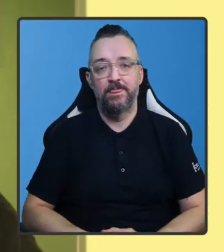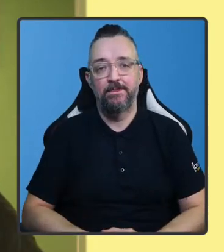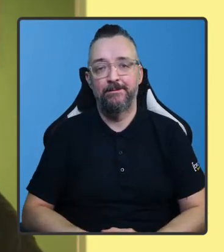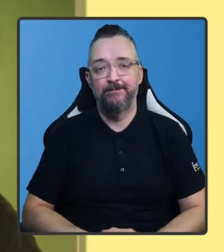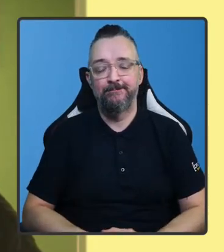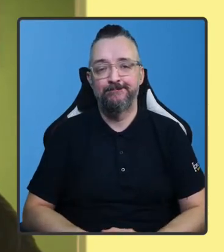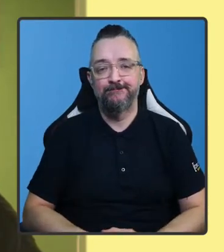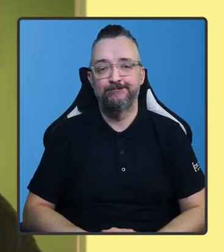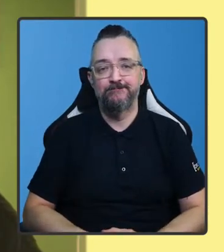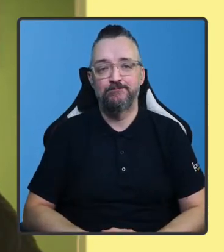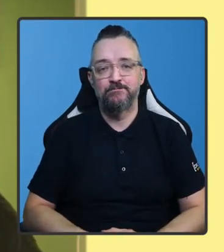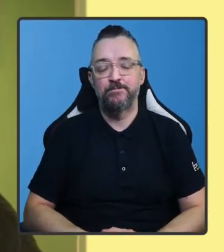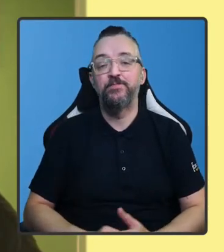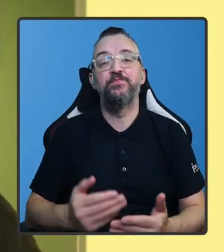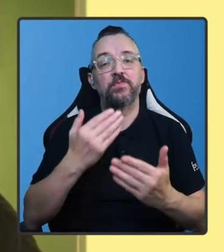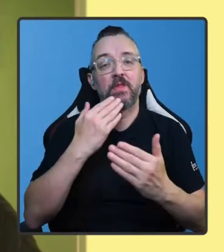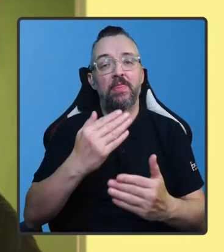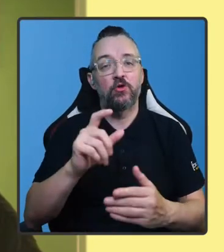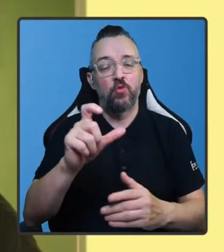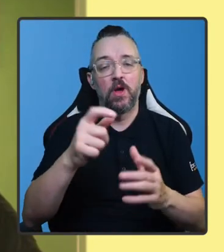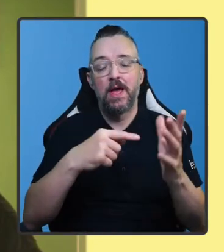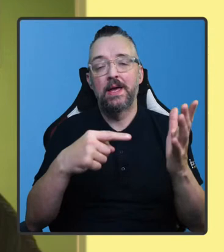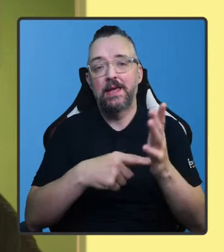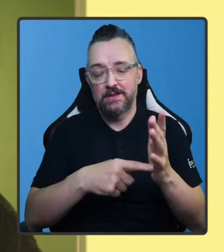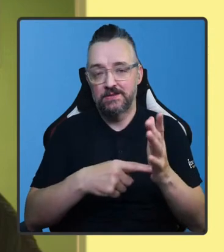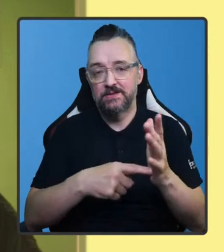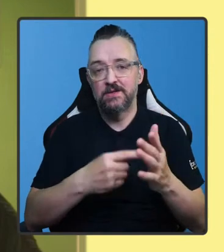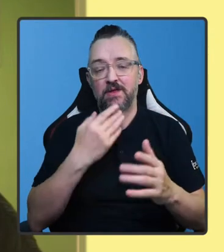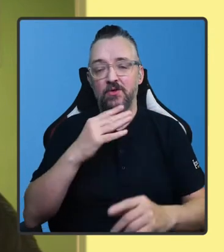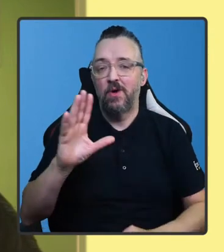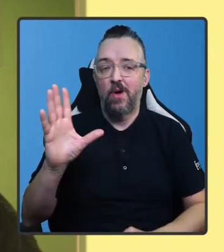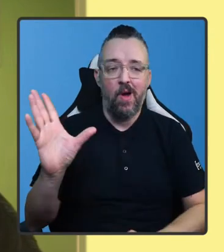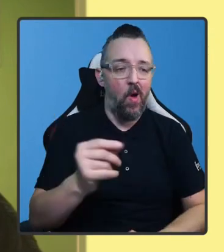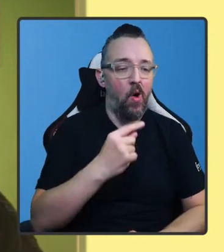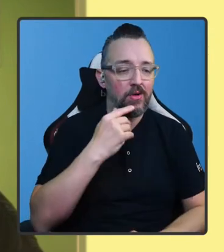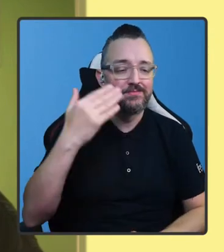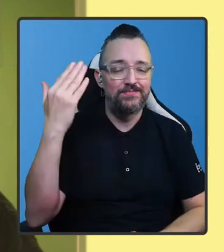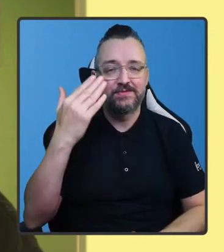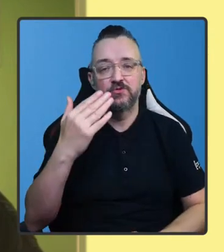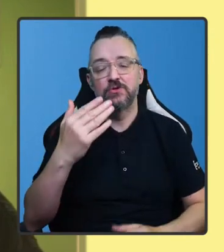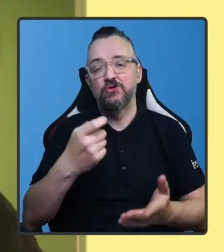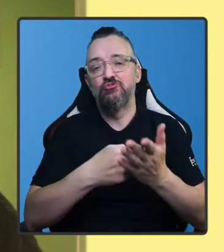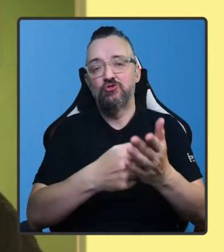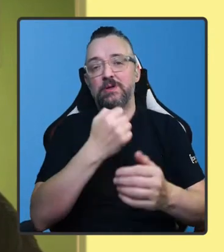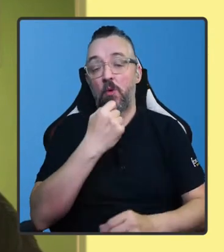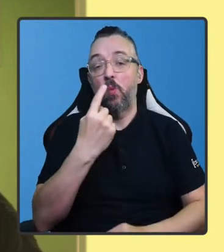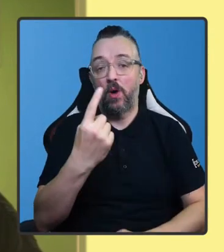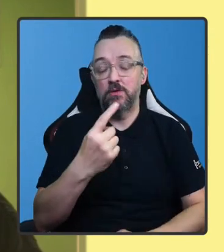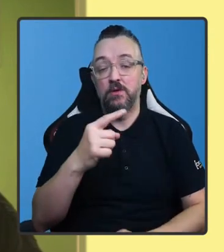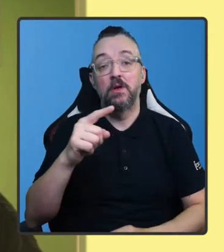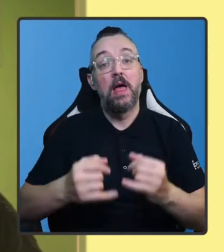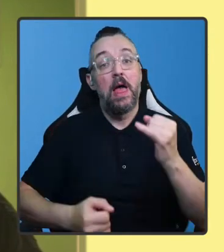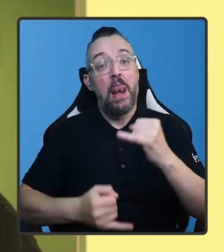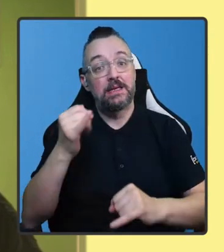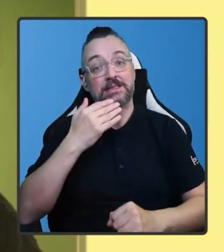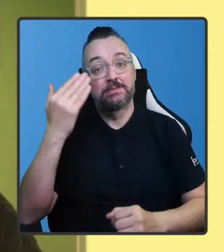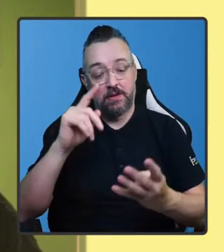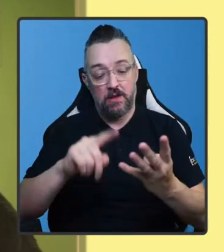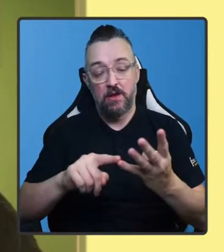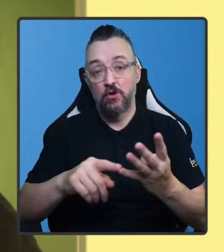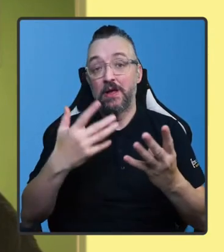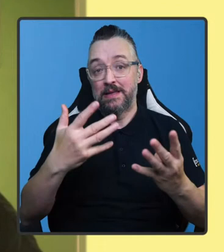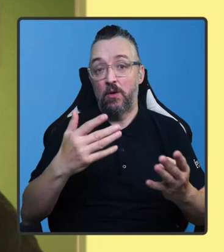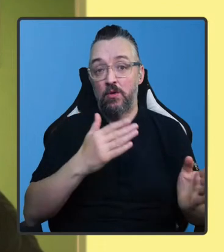Thank you very much, Kat, and thank you to all speakers on resolution number one. Kat was our final speaker, so we will move now